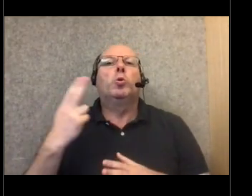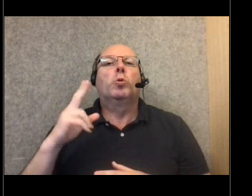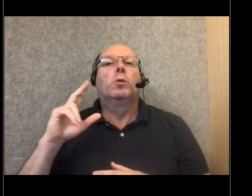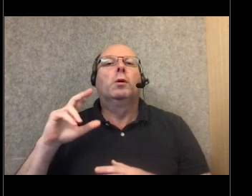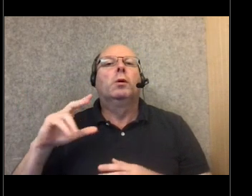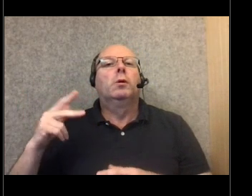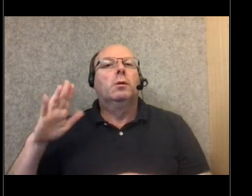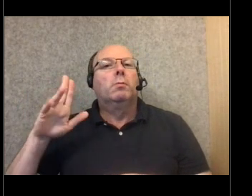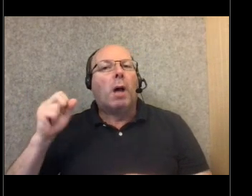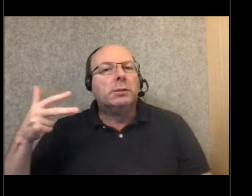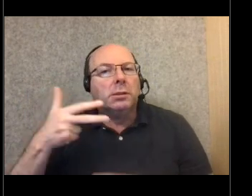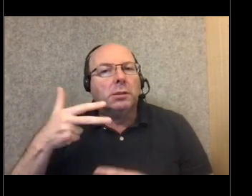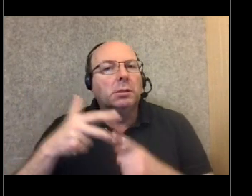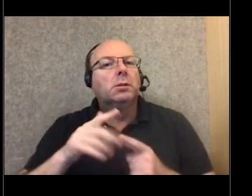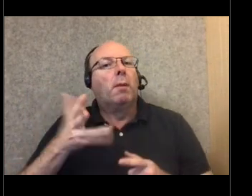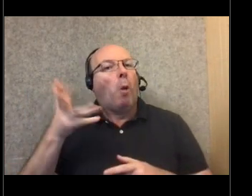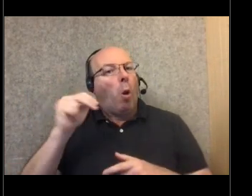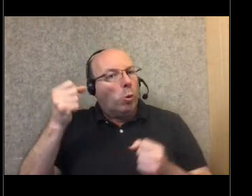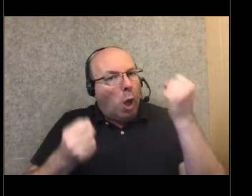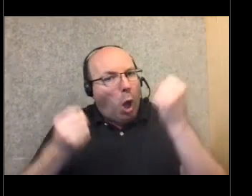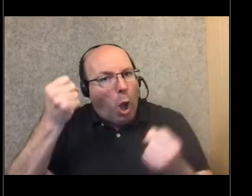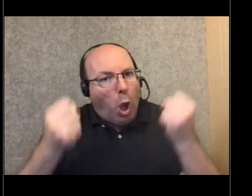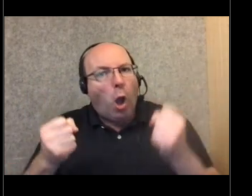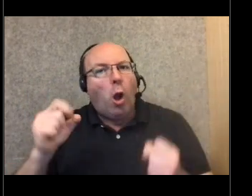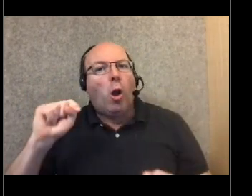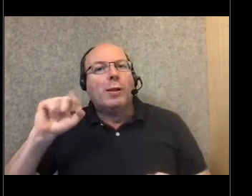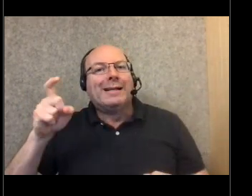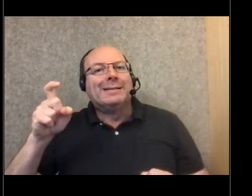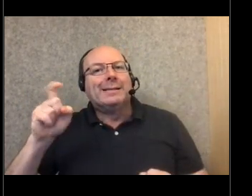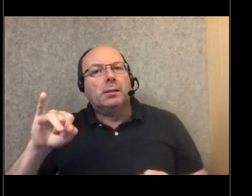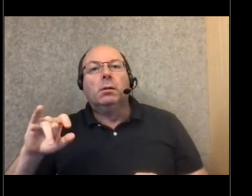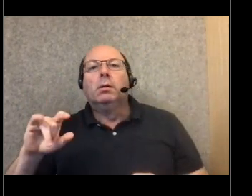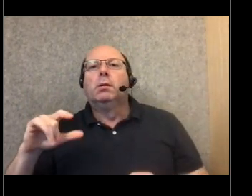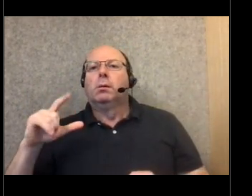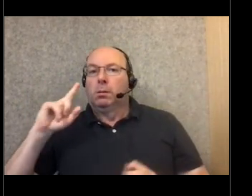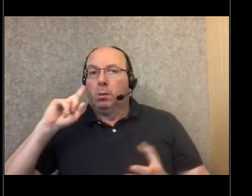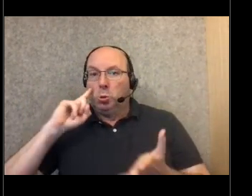the location of vehicle arrival points is critical.